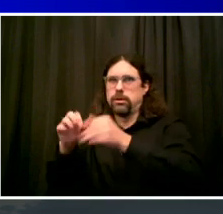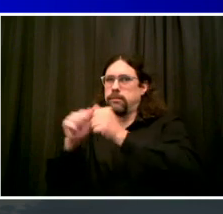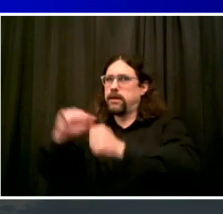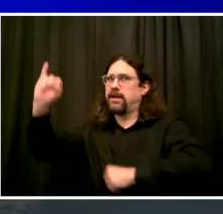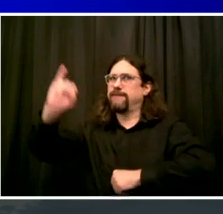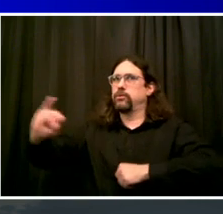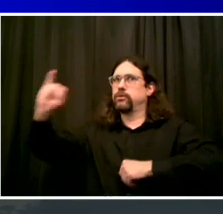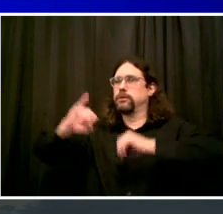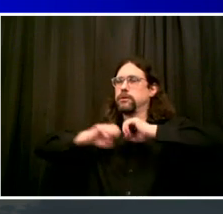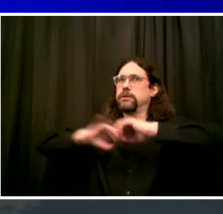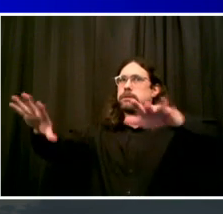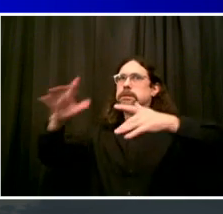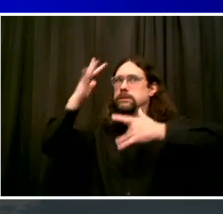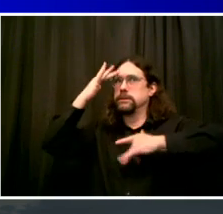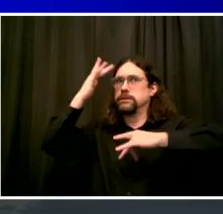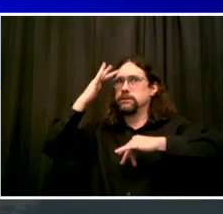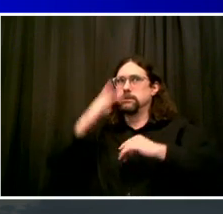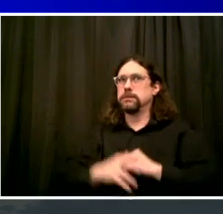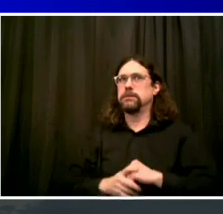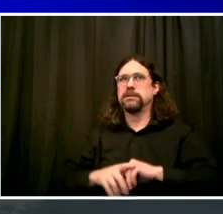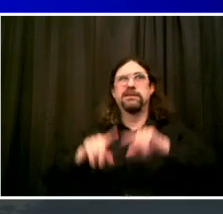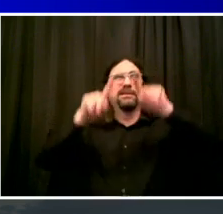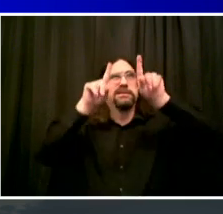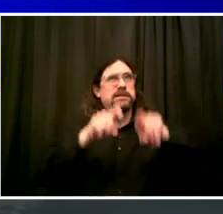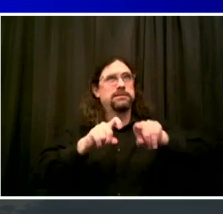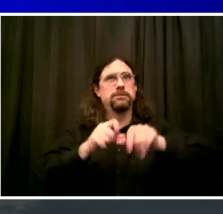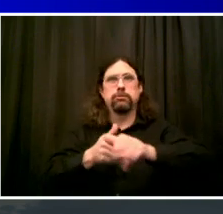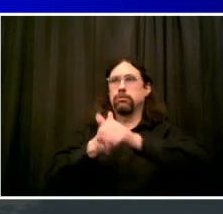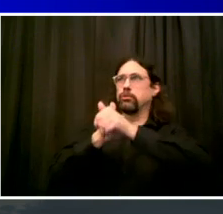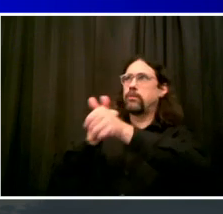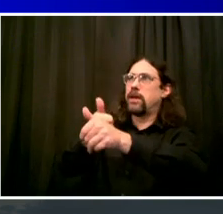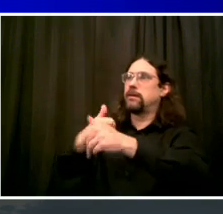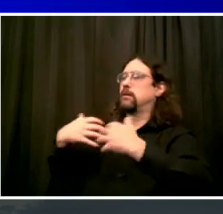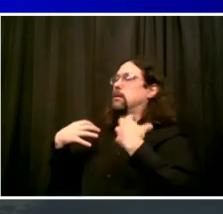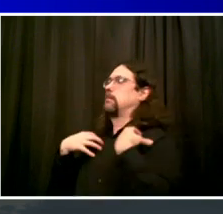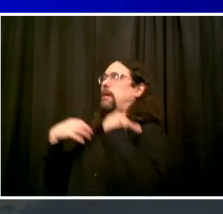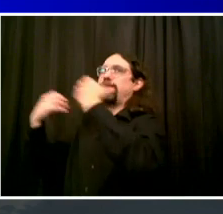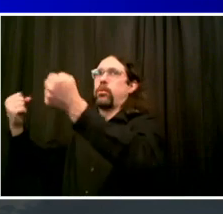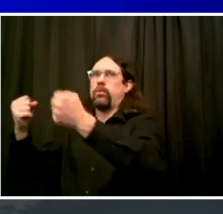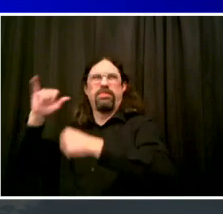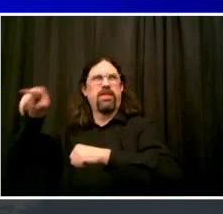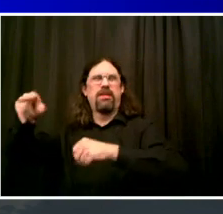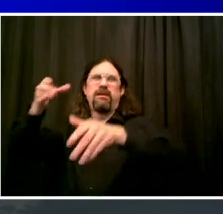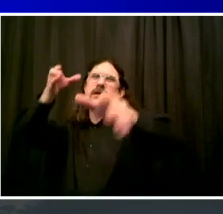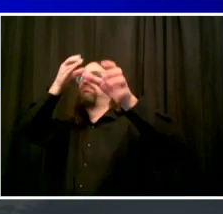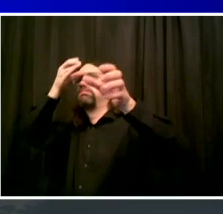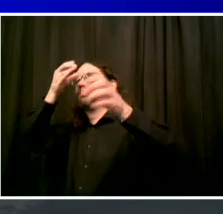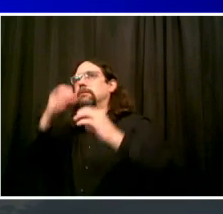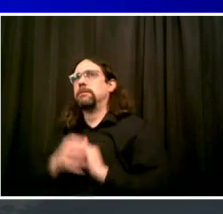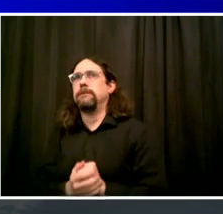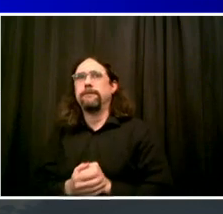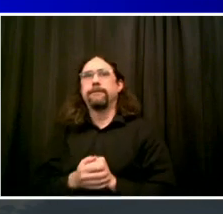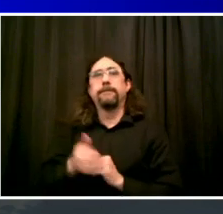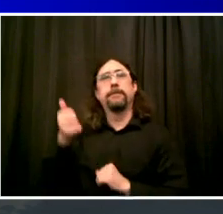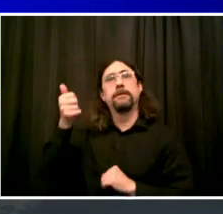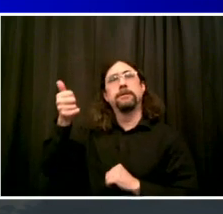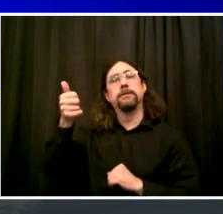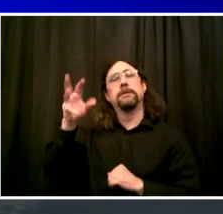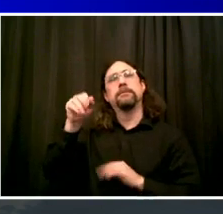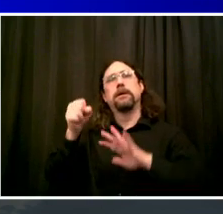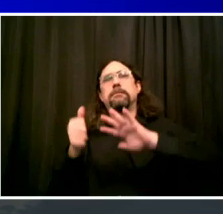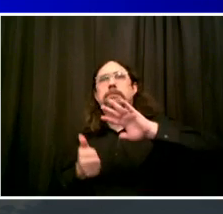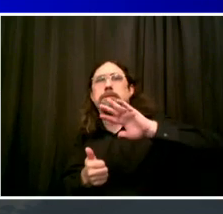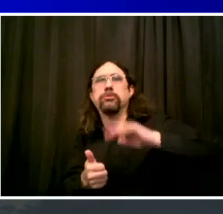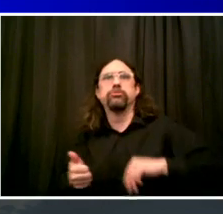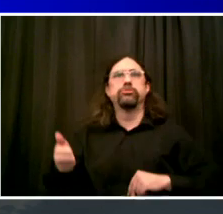recovery. She was chief resident at the University of California at San Francisco, and also there and in her current work at Health